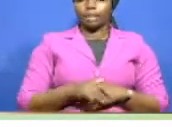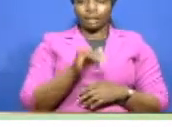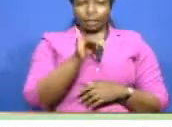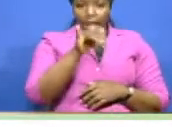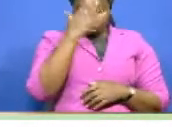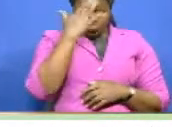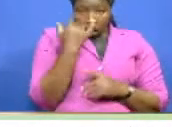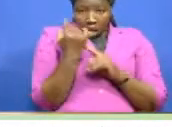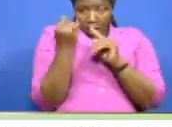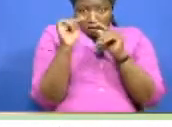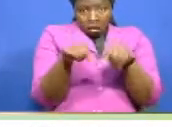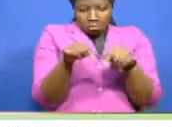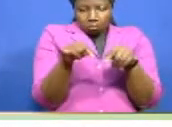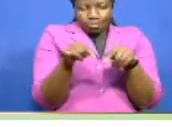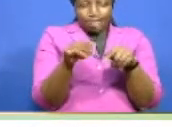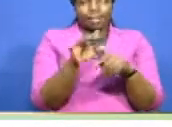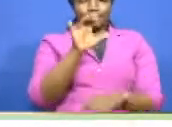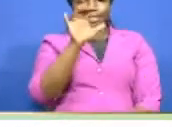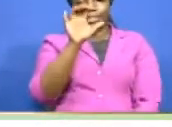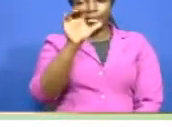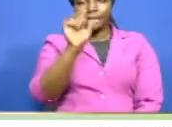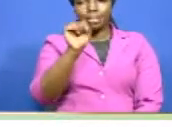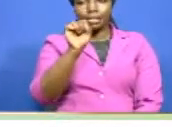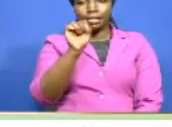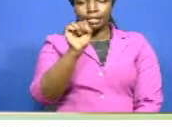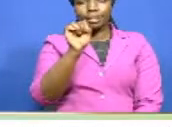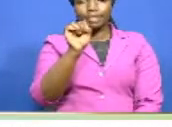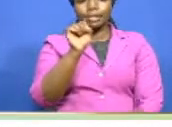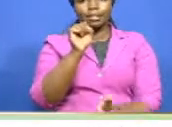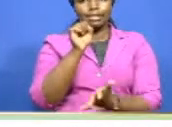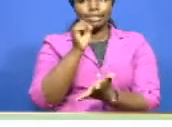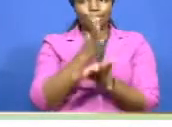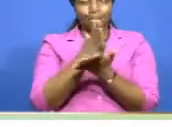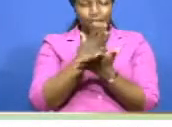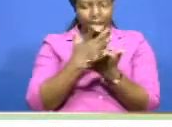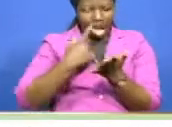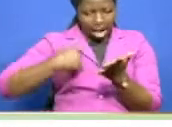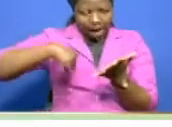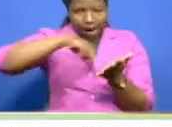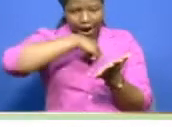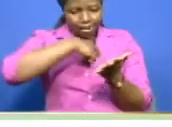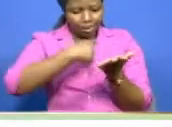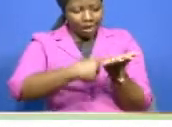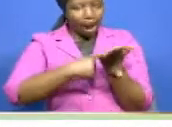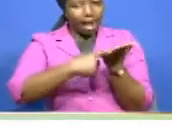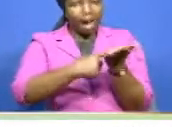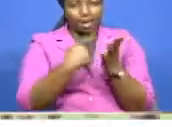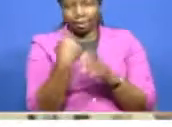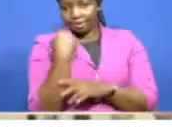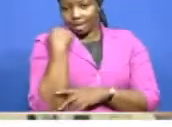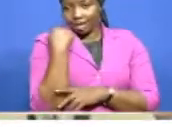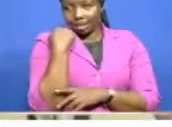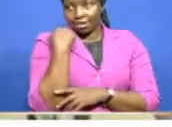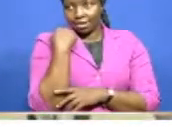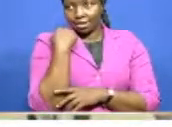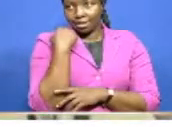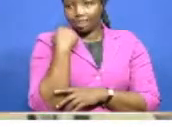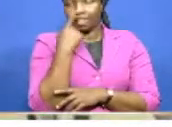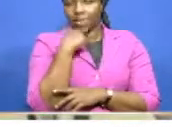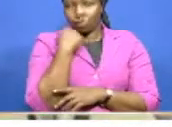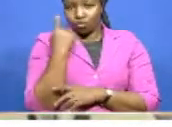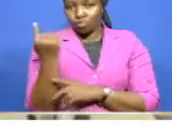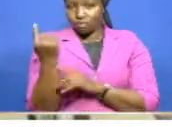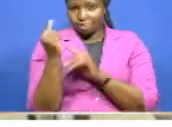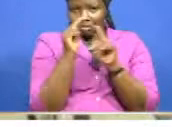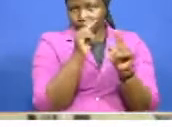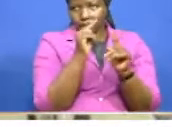today. And so the CS, really, we were discussing this yesterday with Yaron, who came to pay a courtesy call to